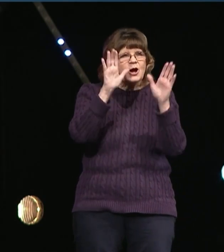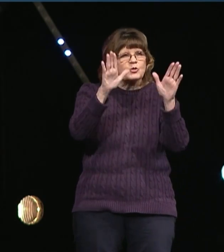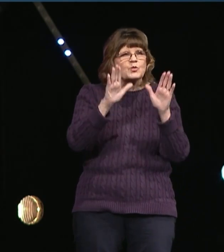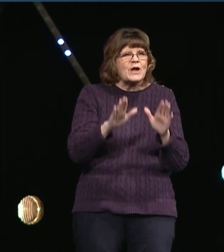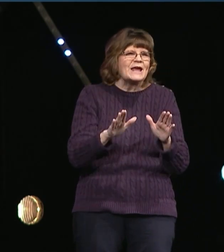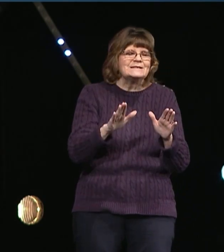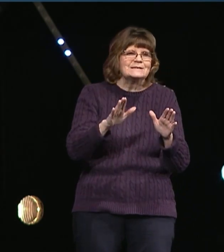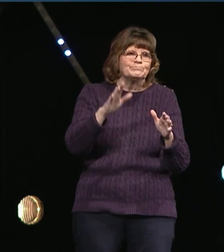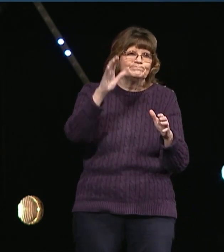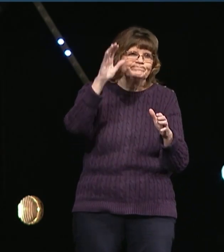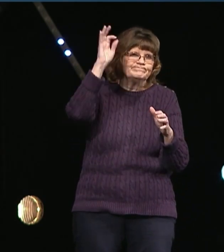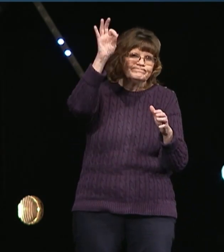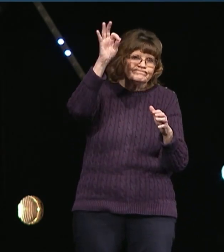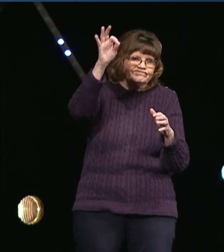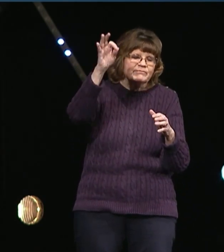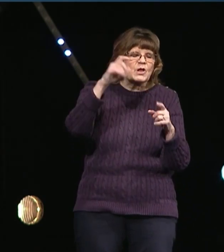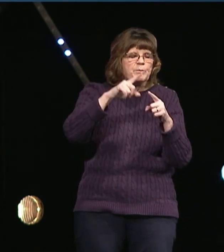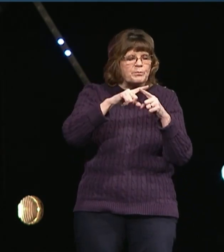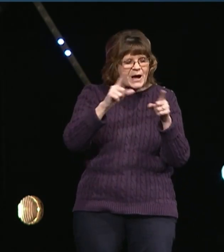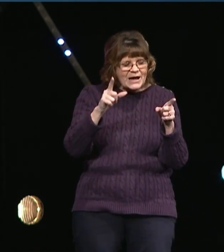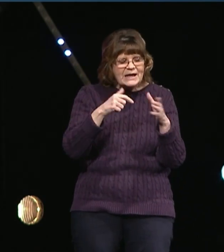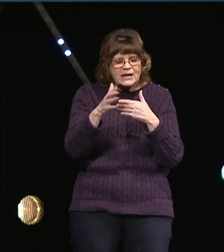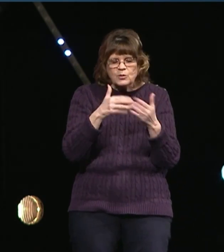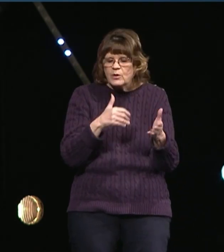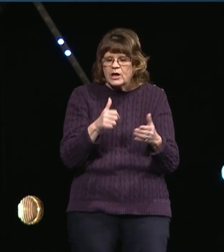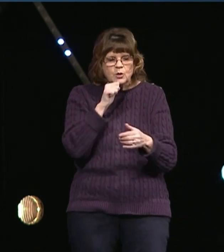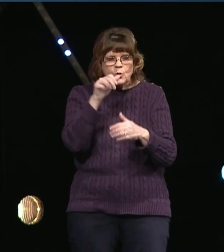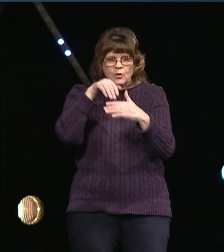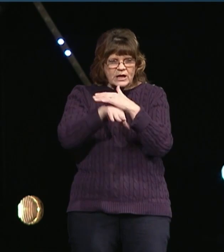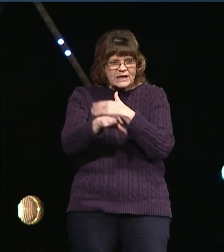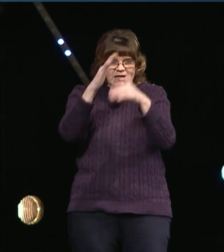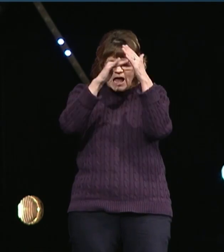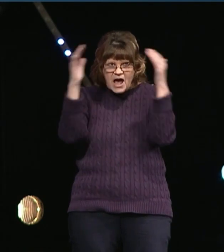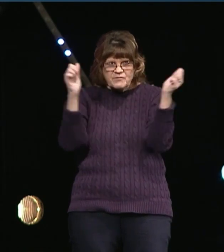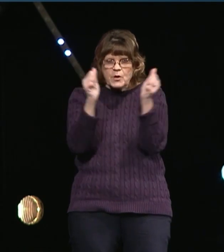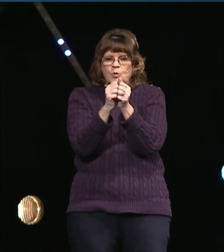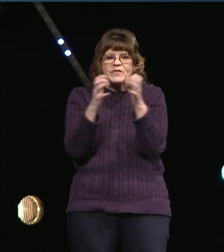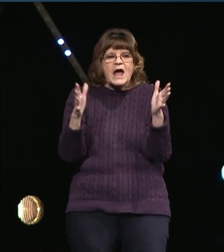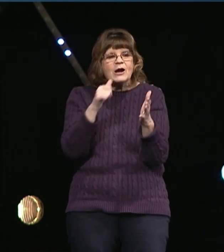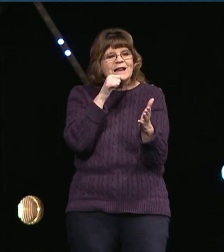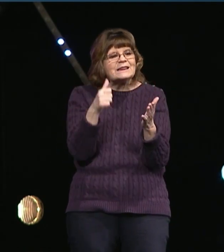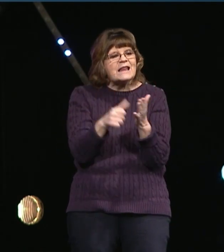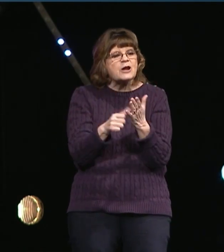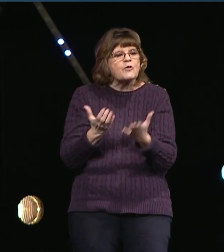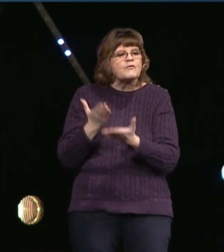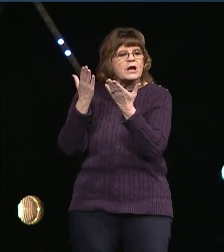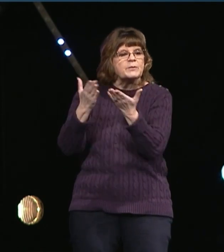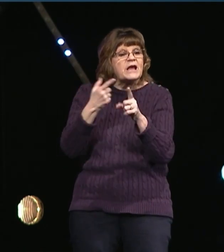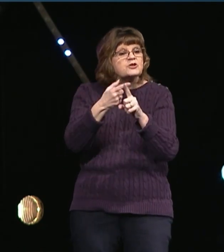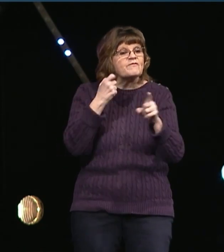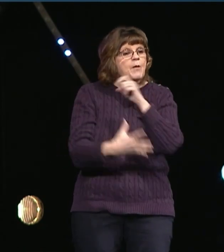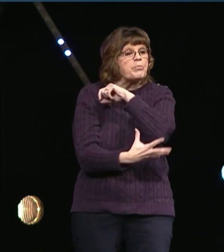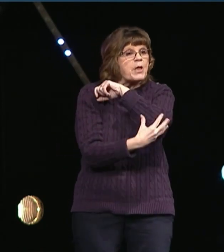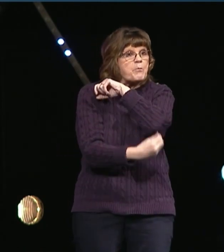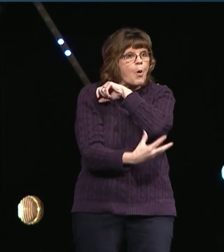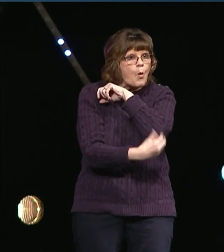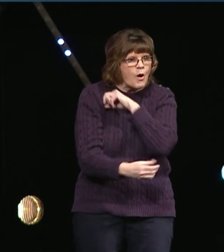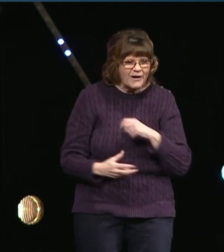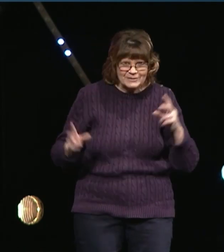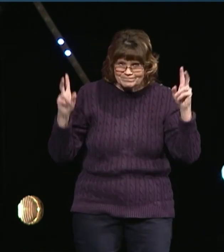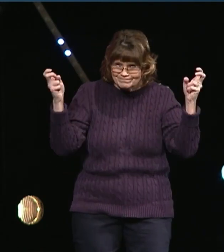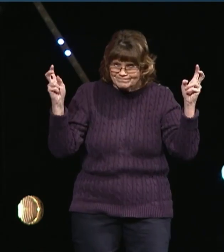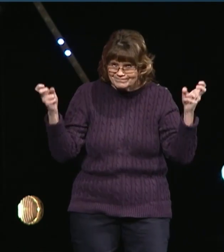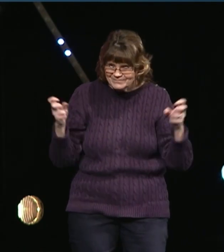but I think you'll excuse me. You won't get into heaven without a letter of recommendation from the poor." I think Dennis has got a